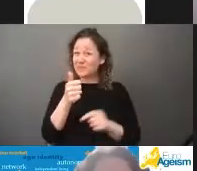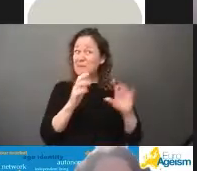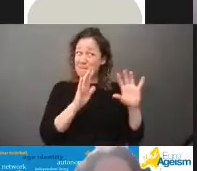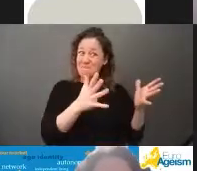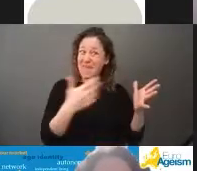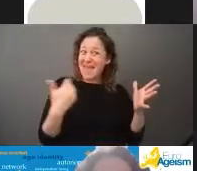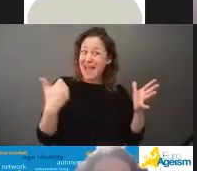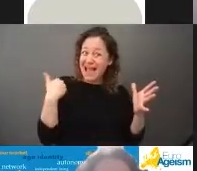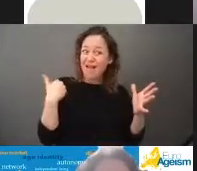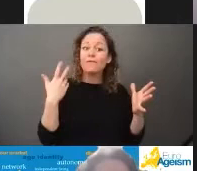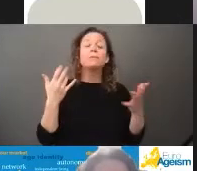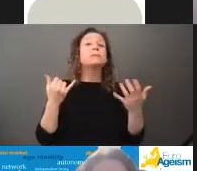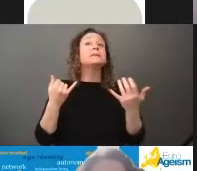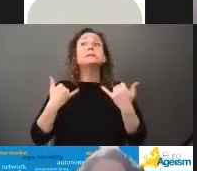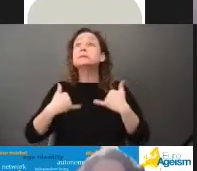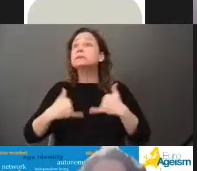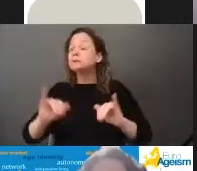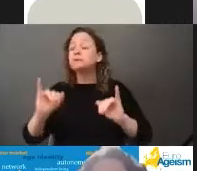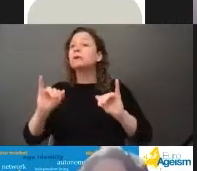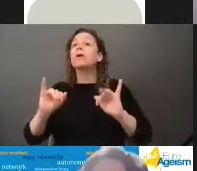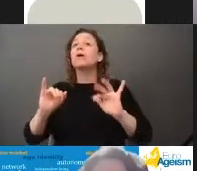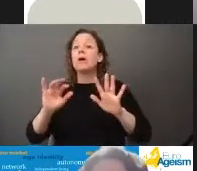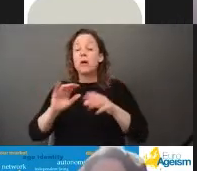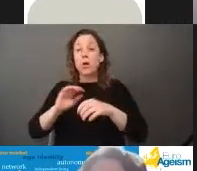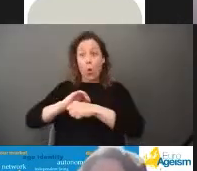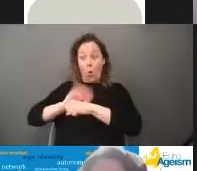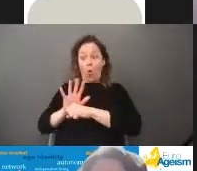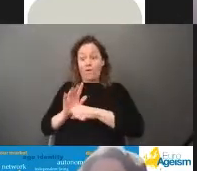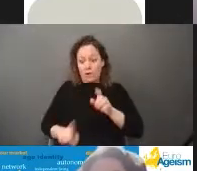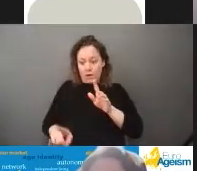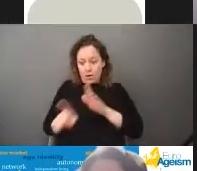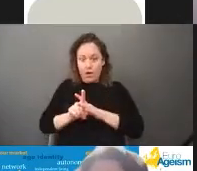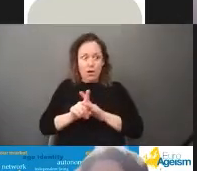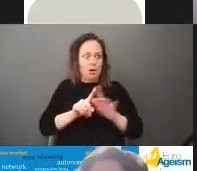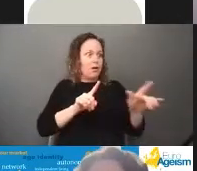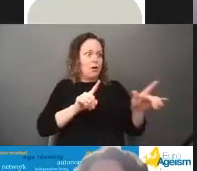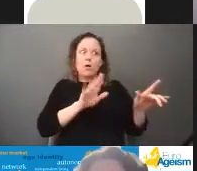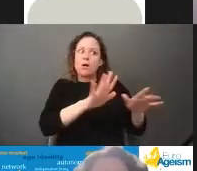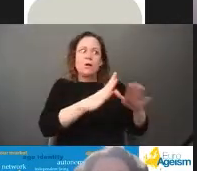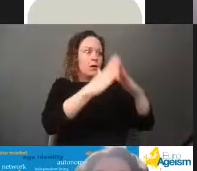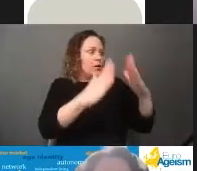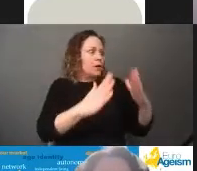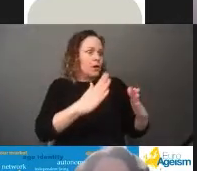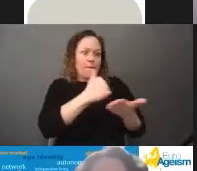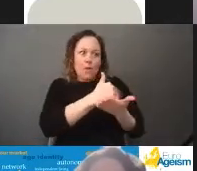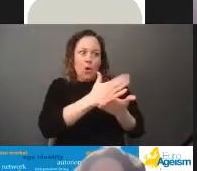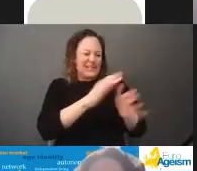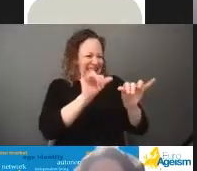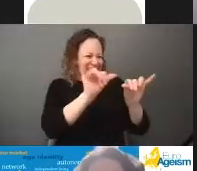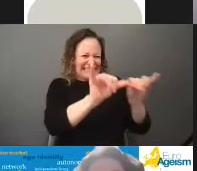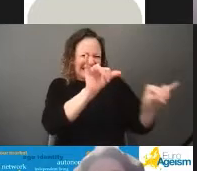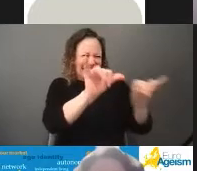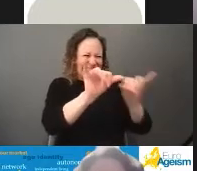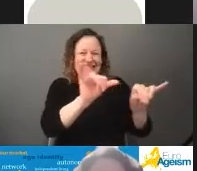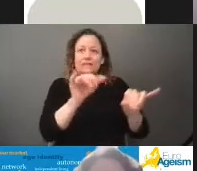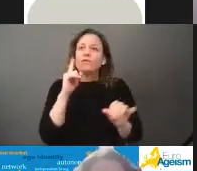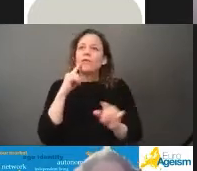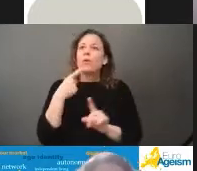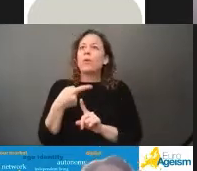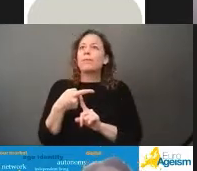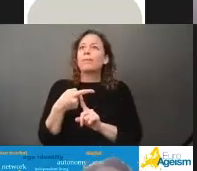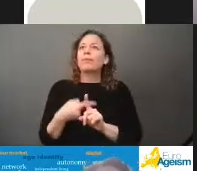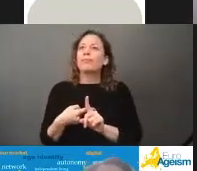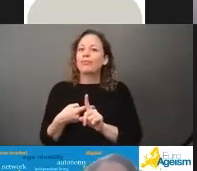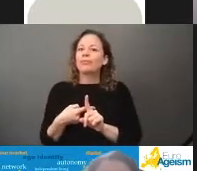the pandemic, these residents were confined to their units for months. We interviewed them and